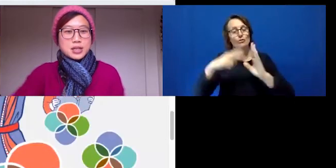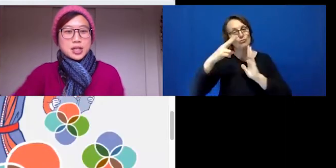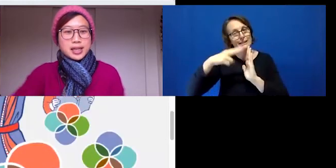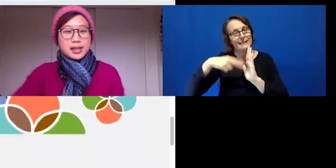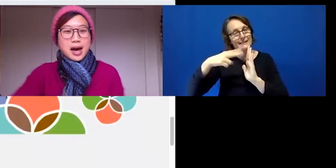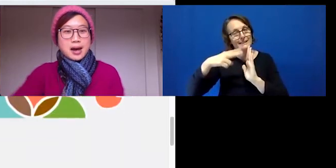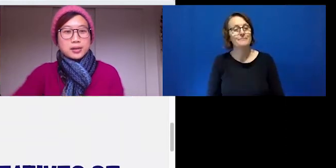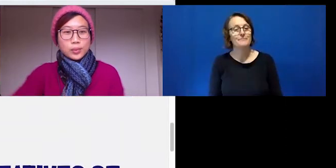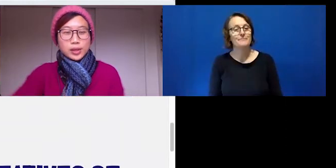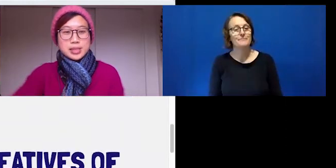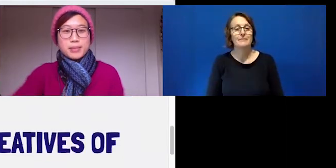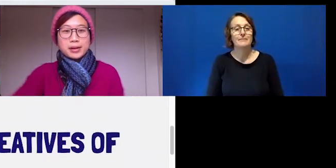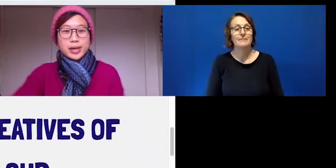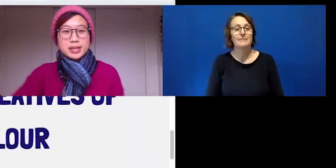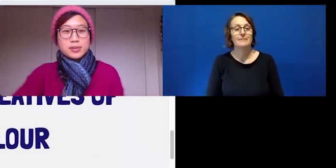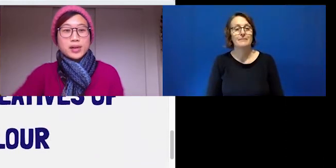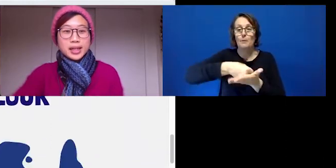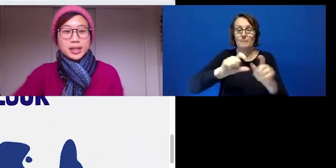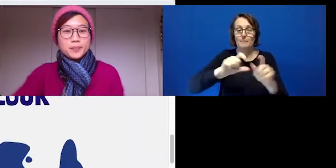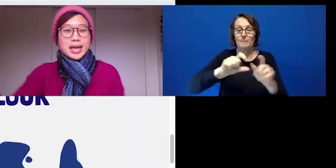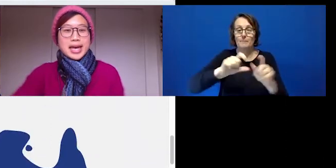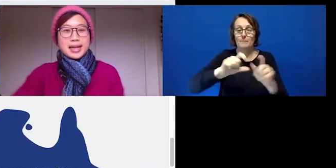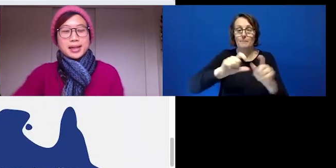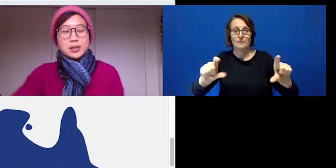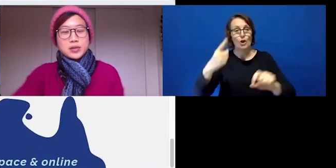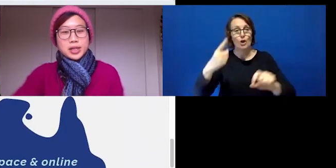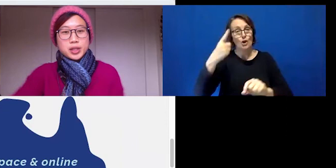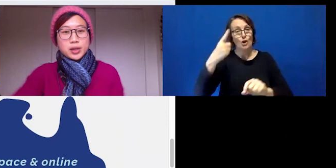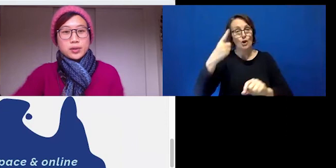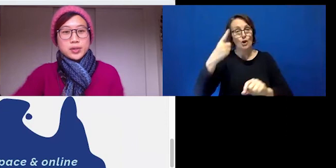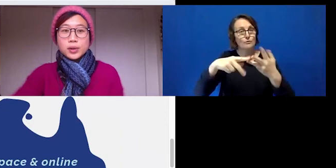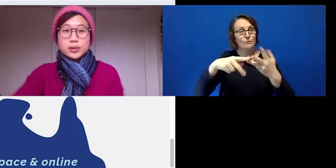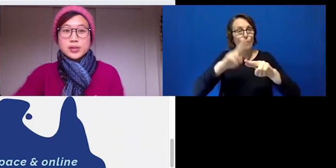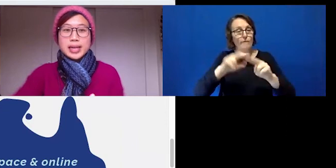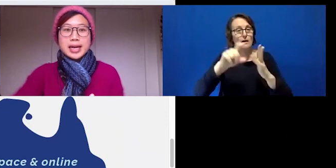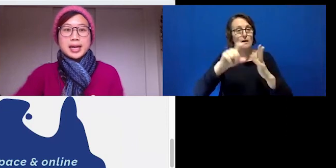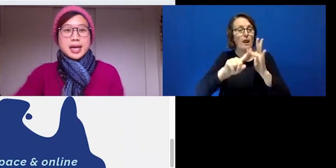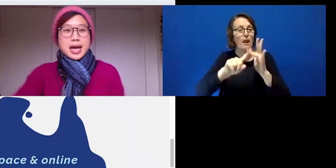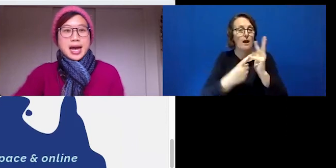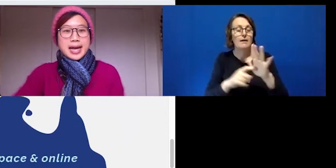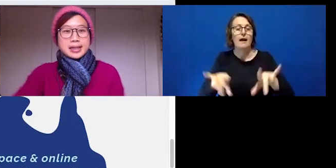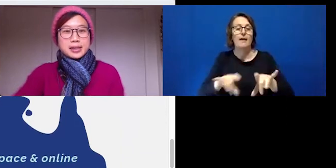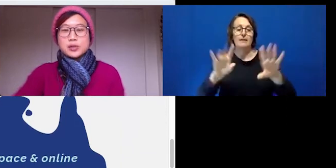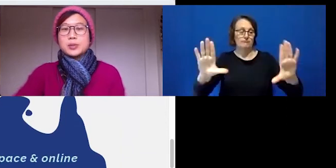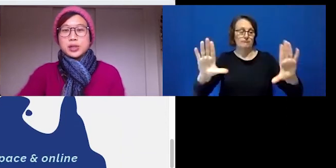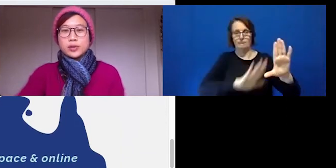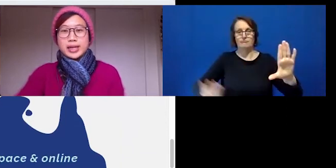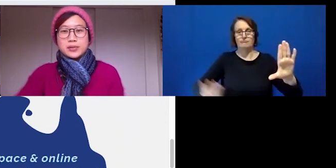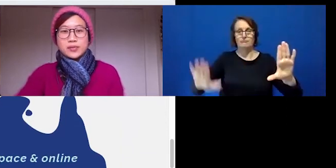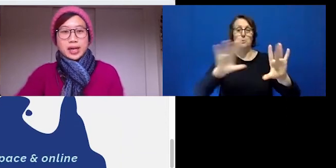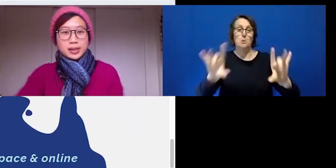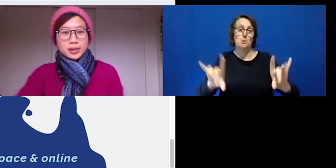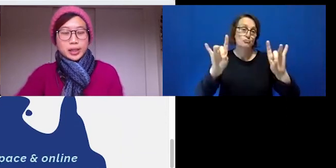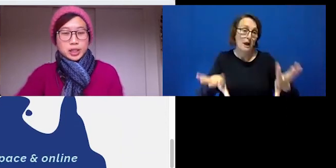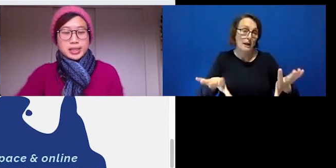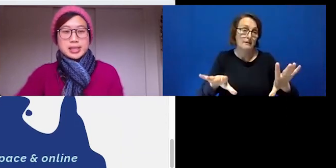And underneath are the words about Creatives of Color and an illustration of so-called Australia and a description of Creatives